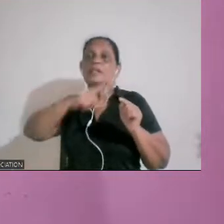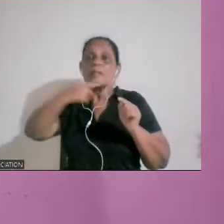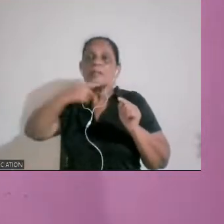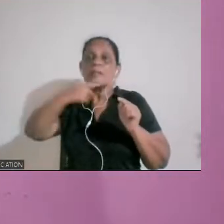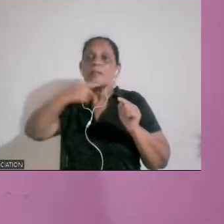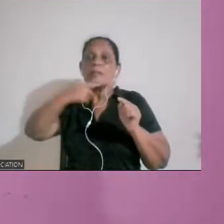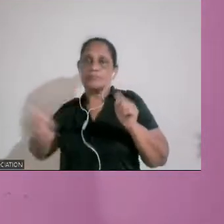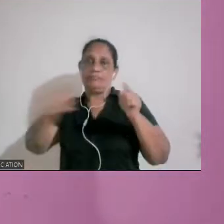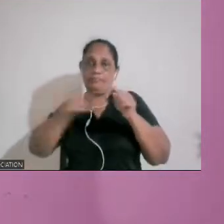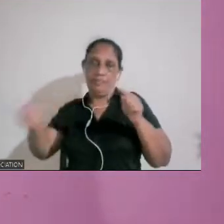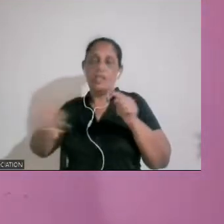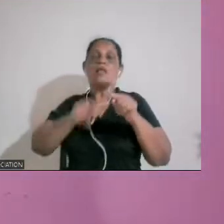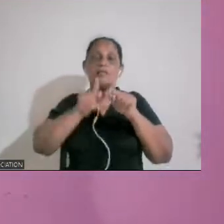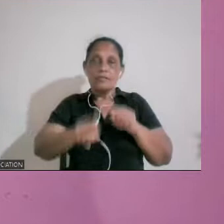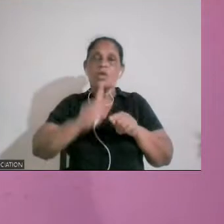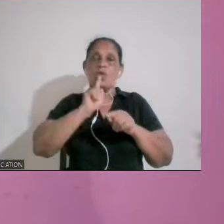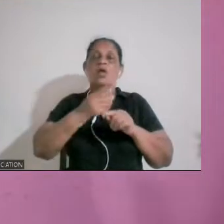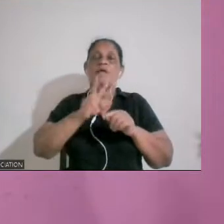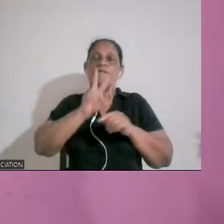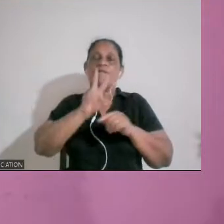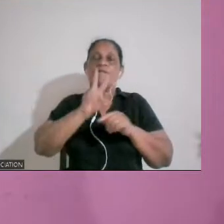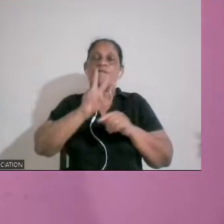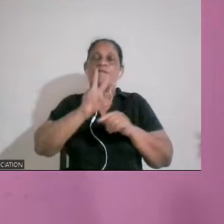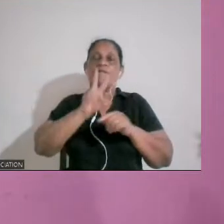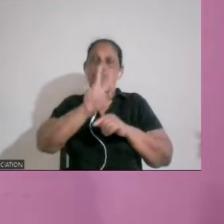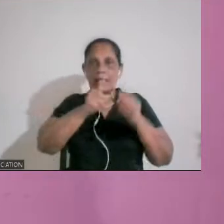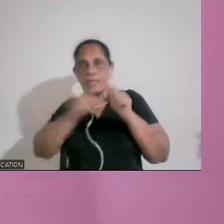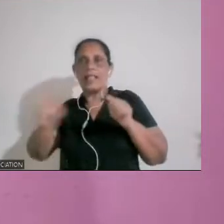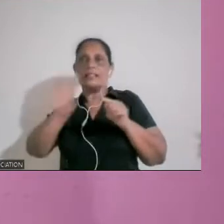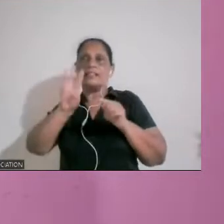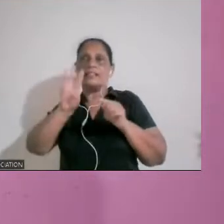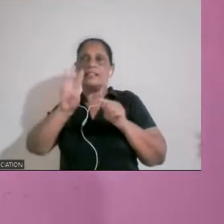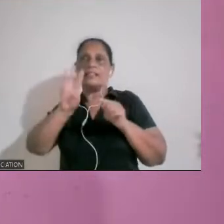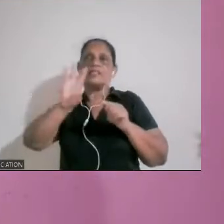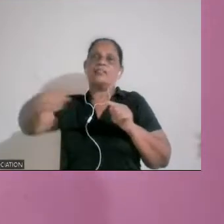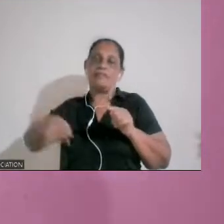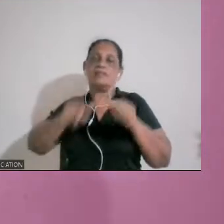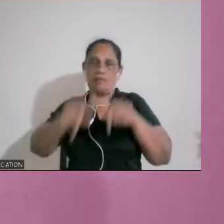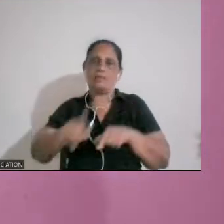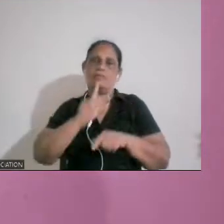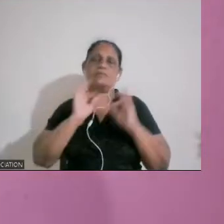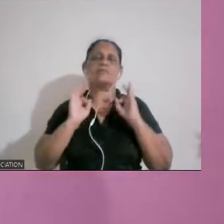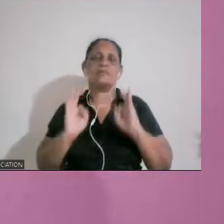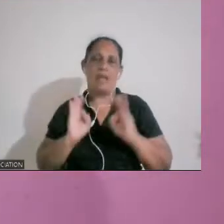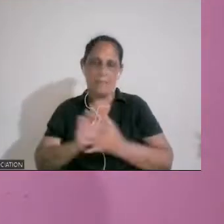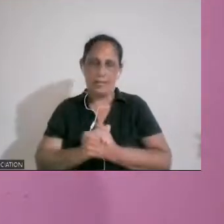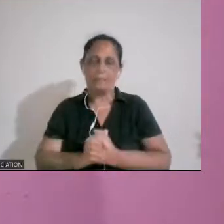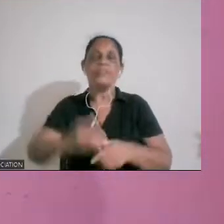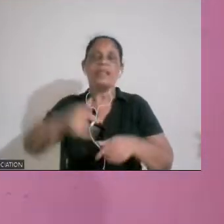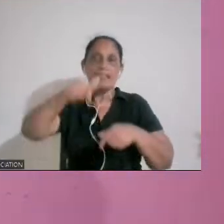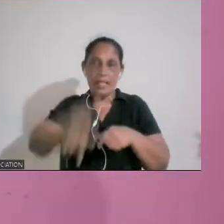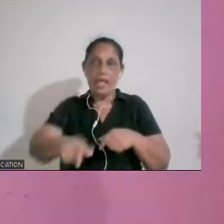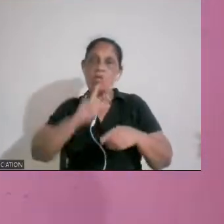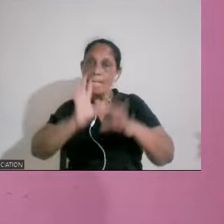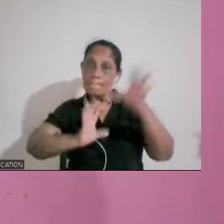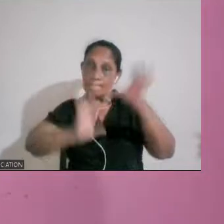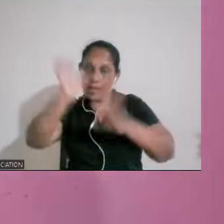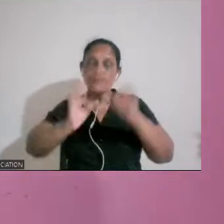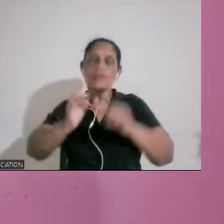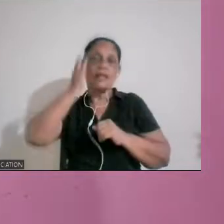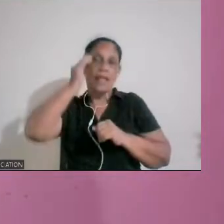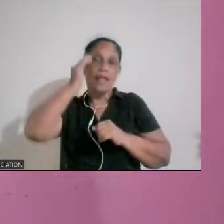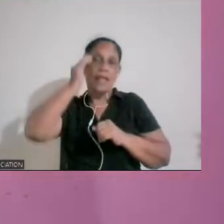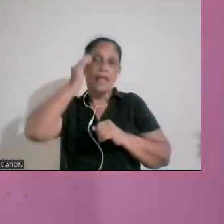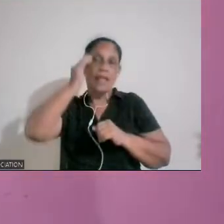the next period comes. So that time duration should be between 21 to 35 days. That is what is considered normal.